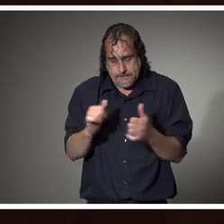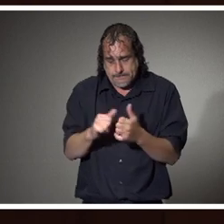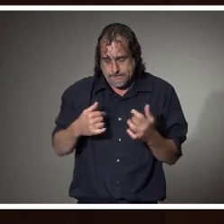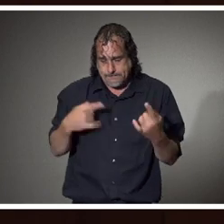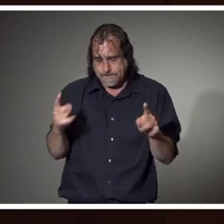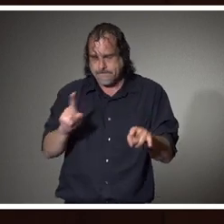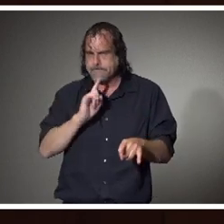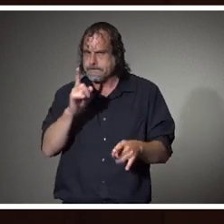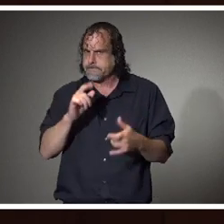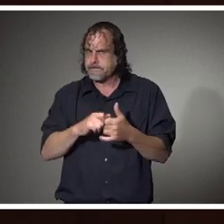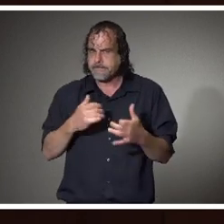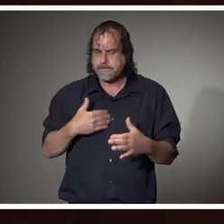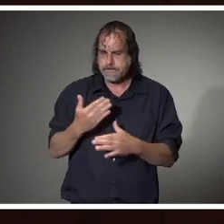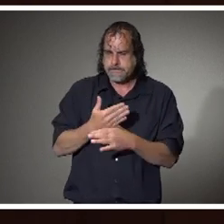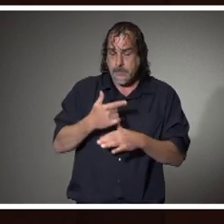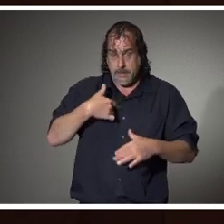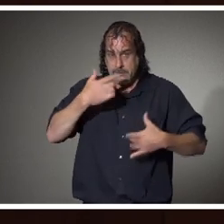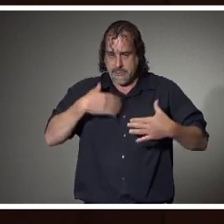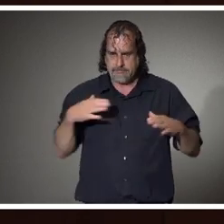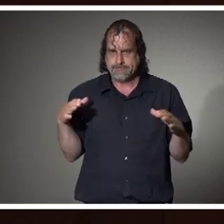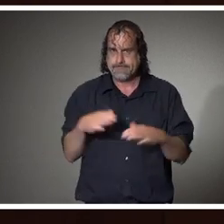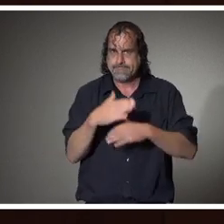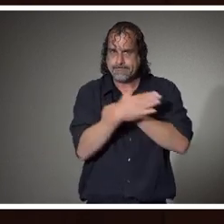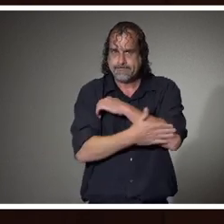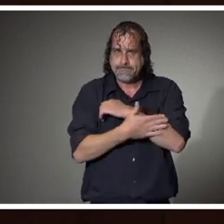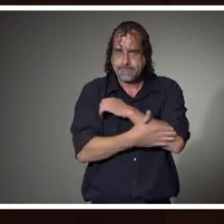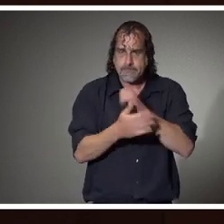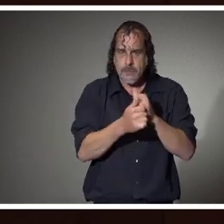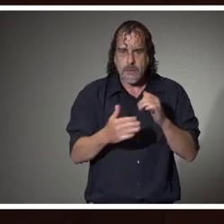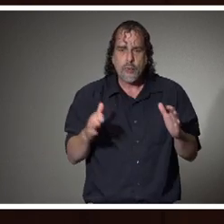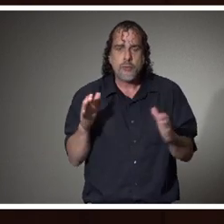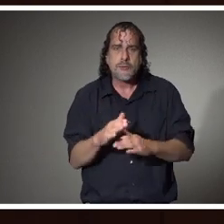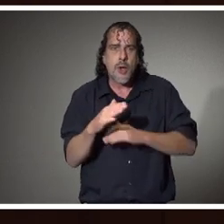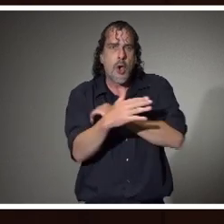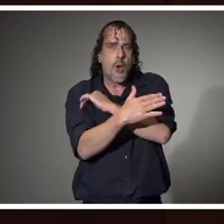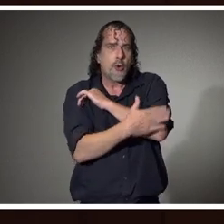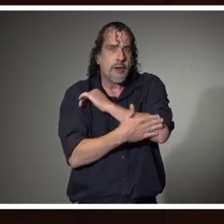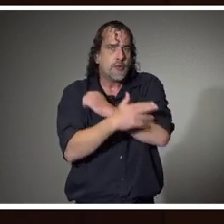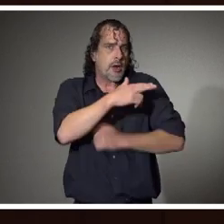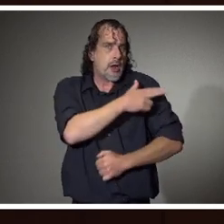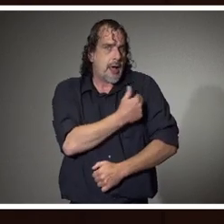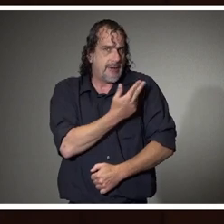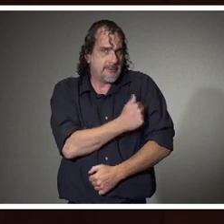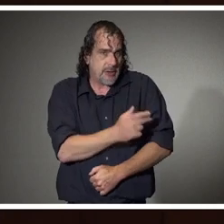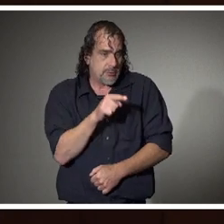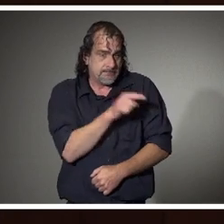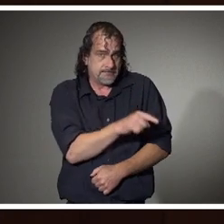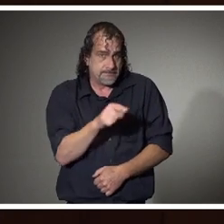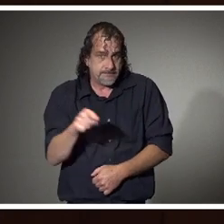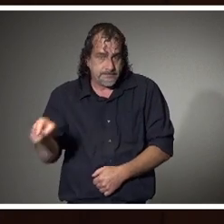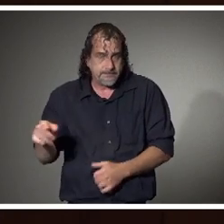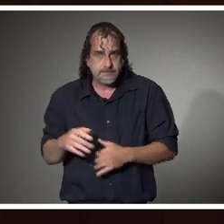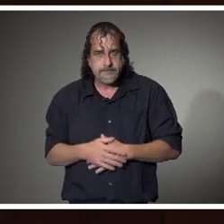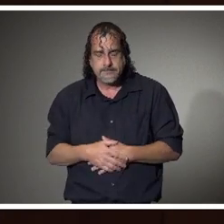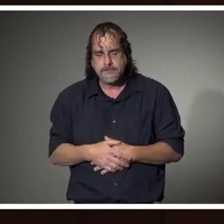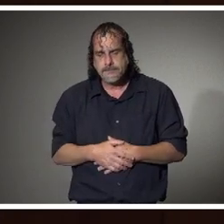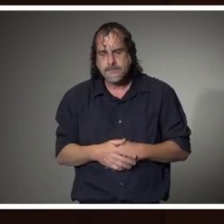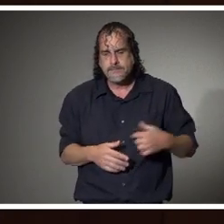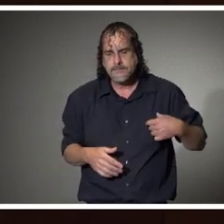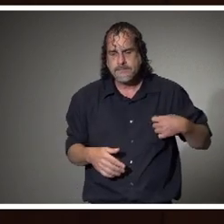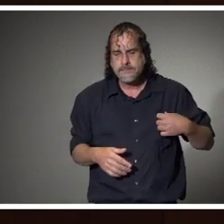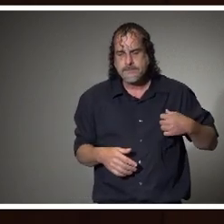concerned me, because I grew up in a rural area, is the rural hospitals. And, you know, the health care that has just